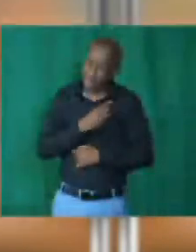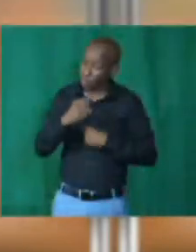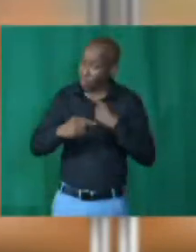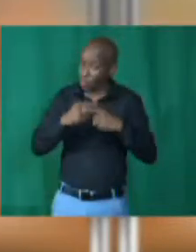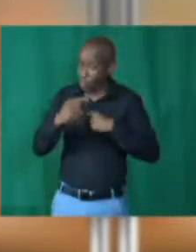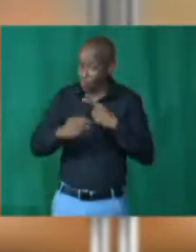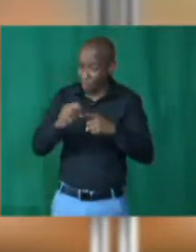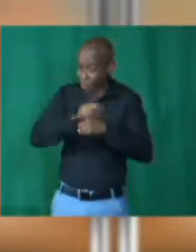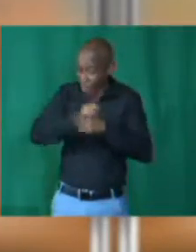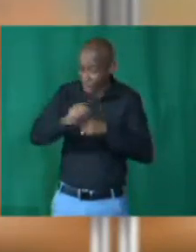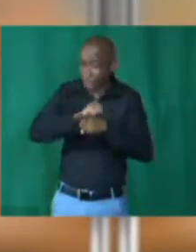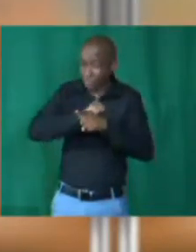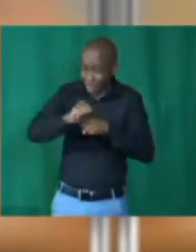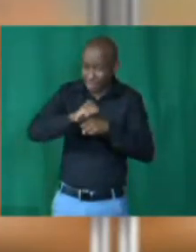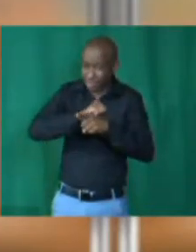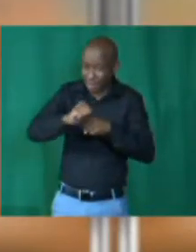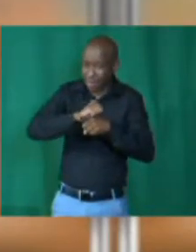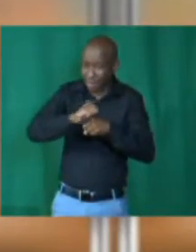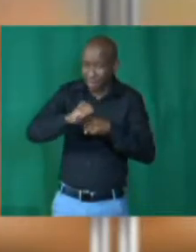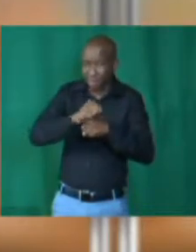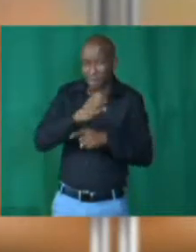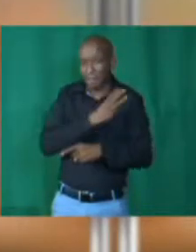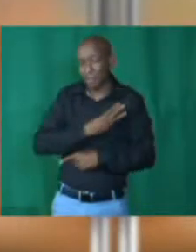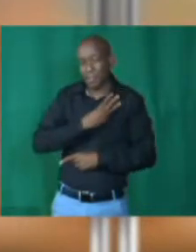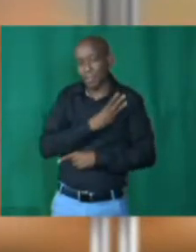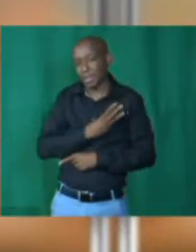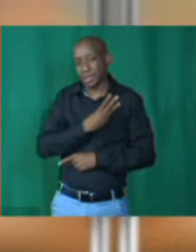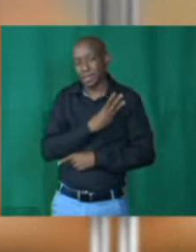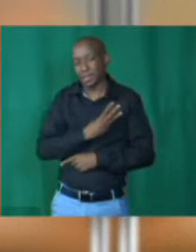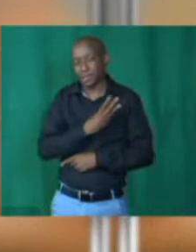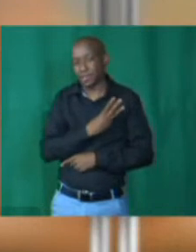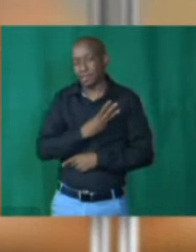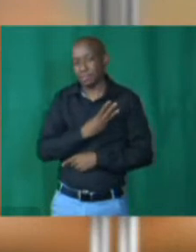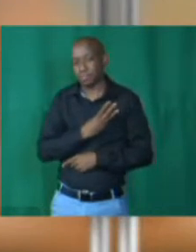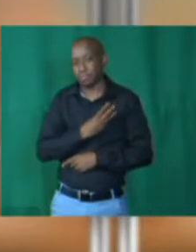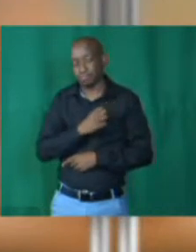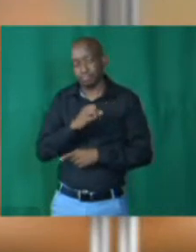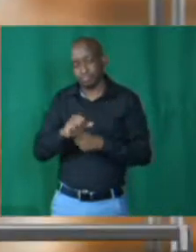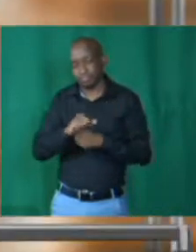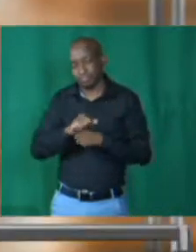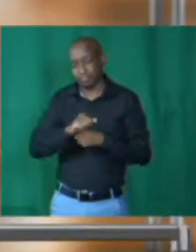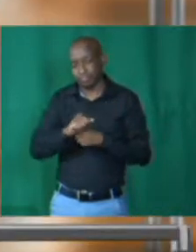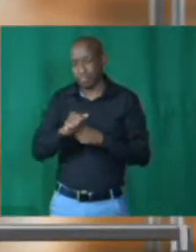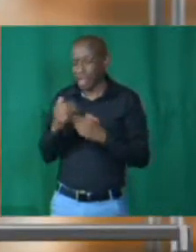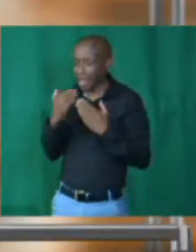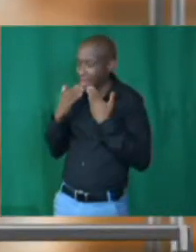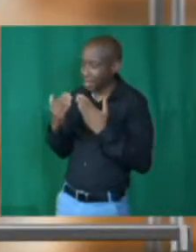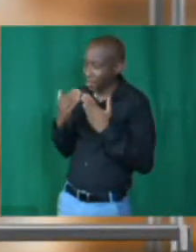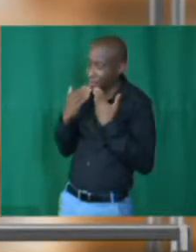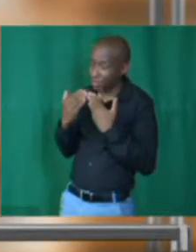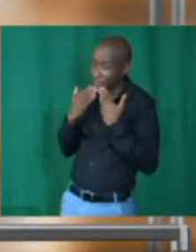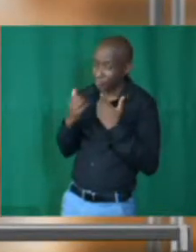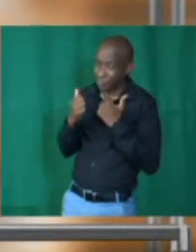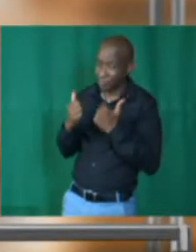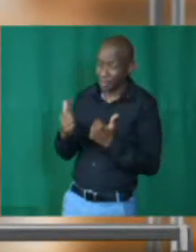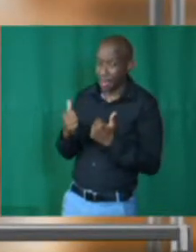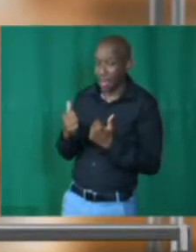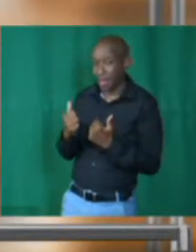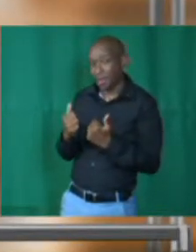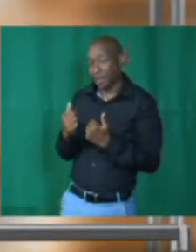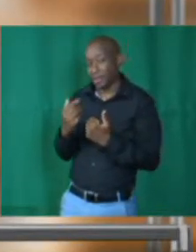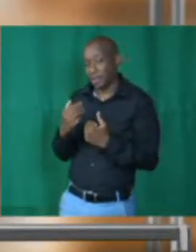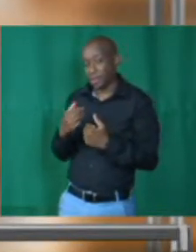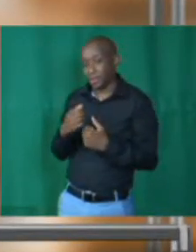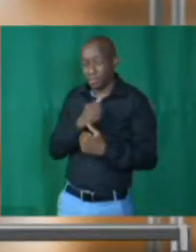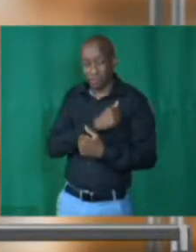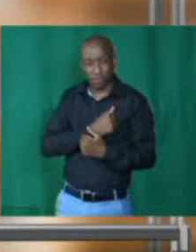continue practicing, do more questions, then you should be good to go. Thank you very much, Mr. Mamba, for that. And